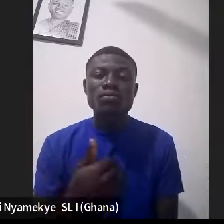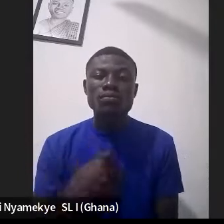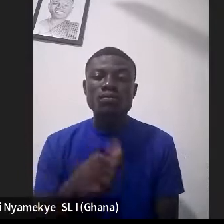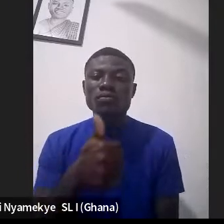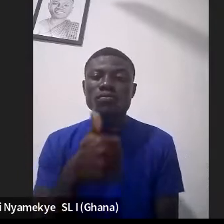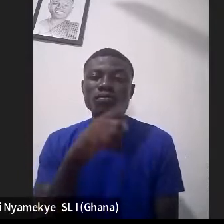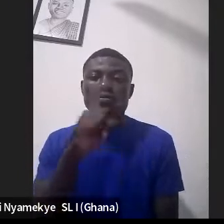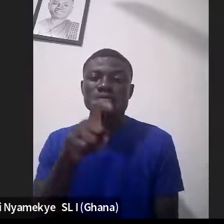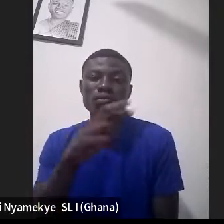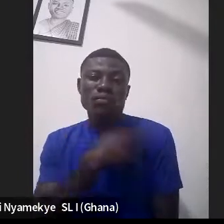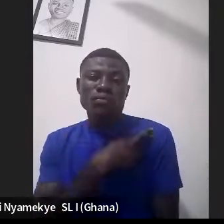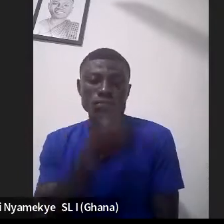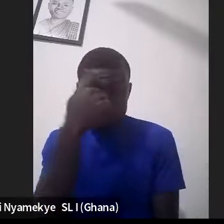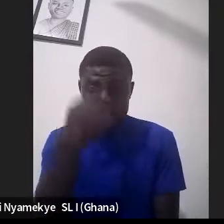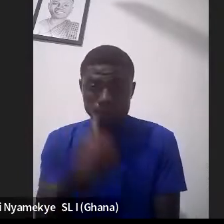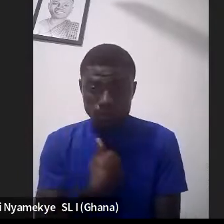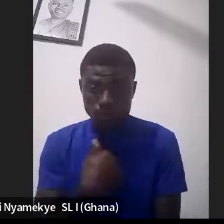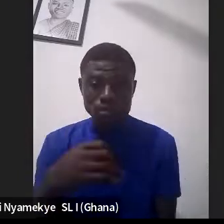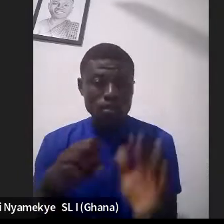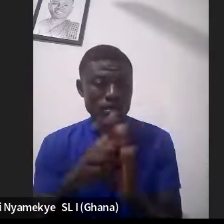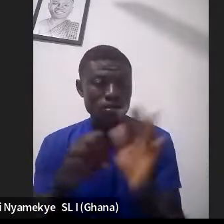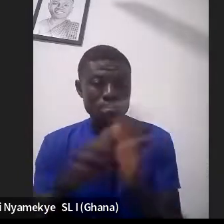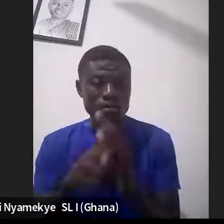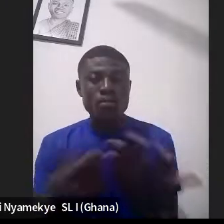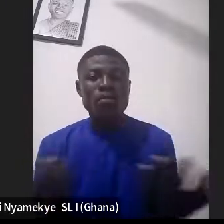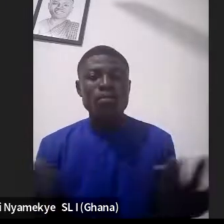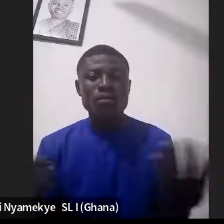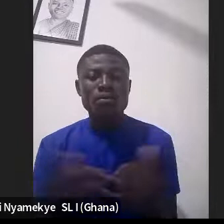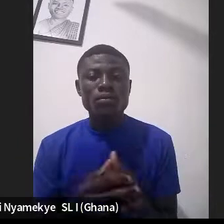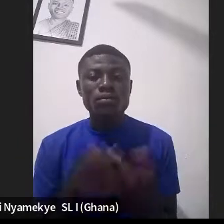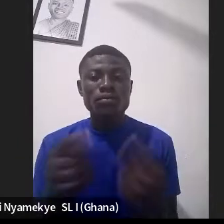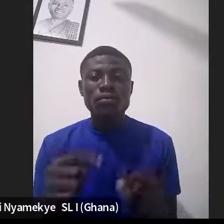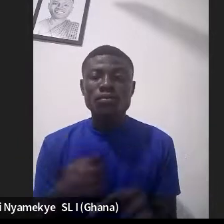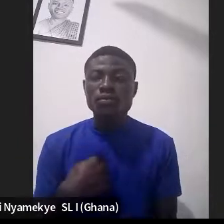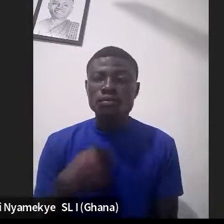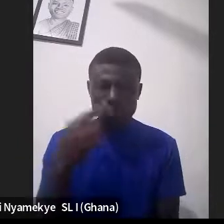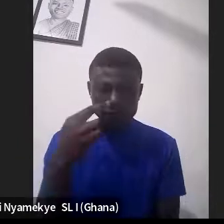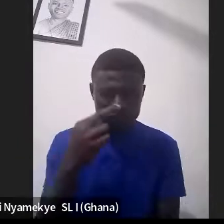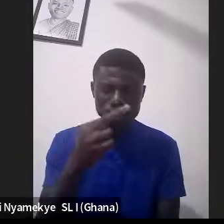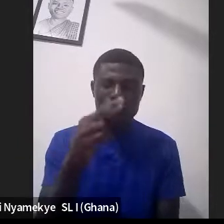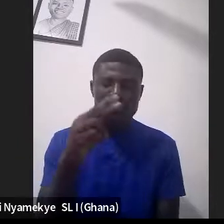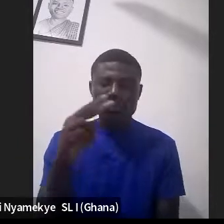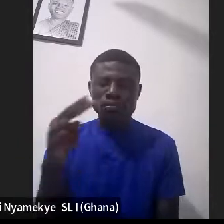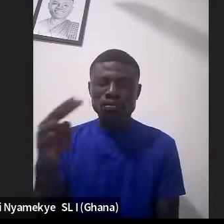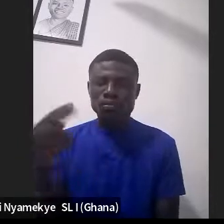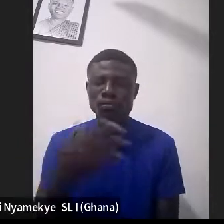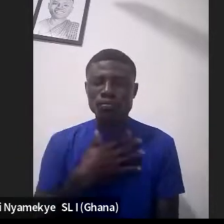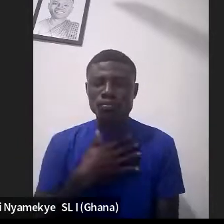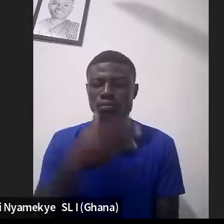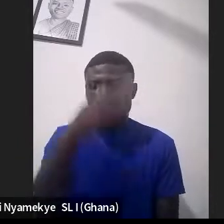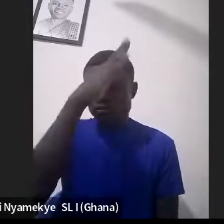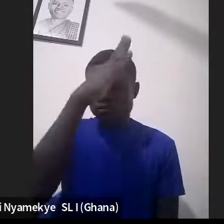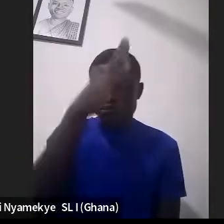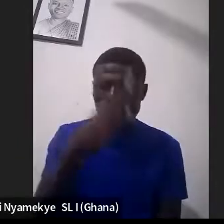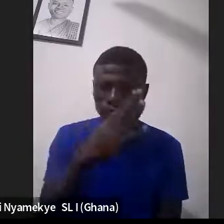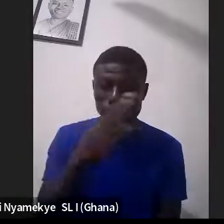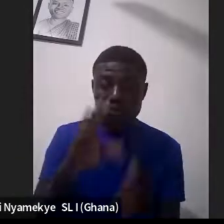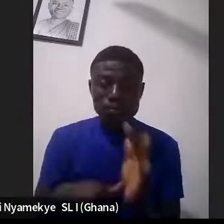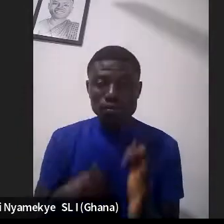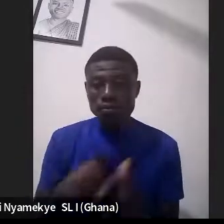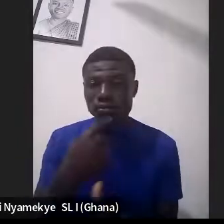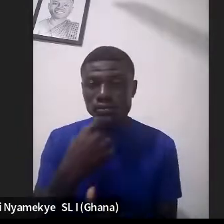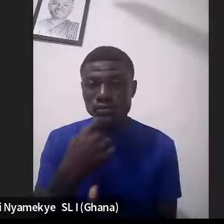Because like for me, for instance, when I look within my parents, then I'm like, oh, probably